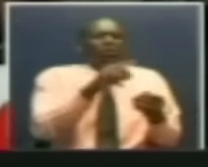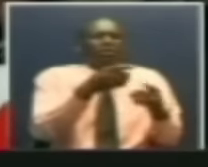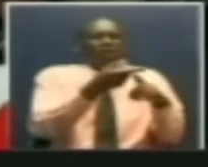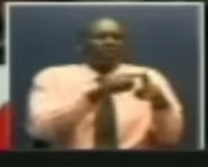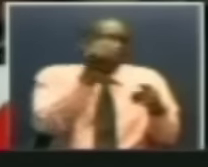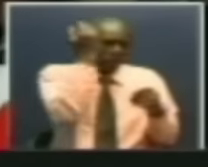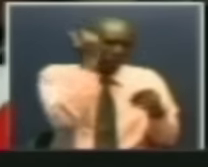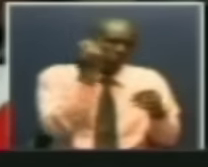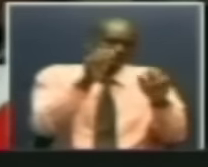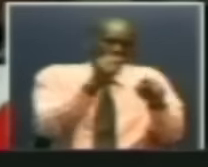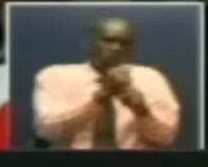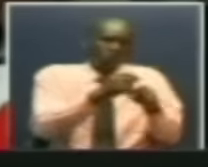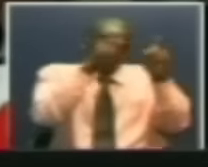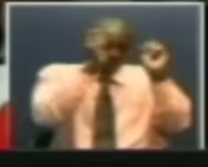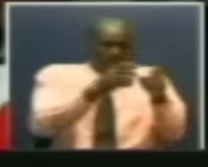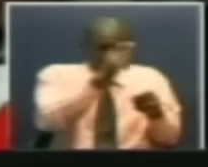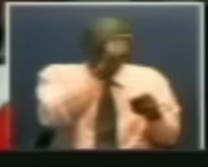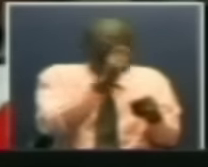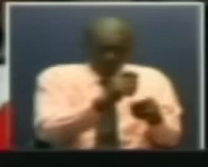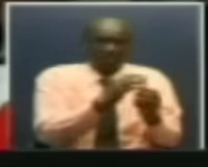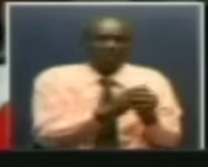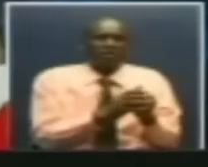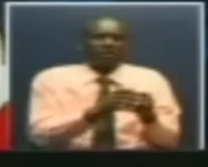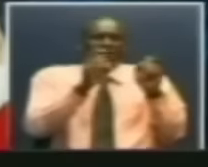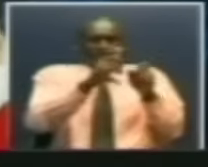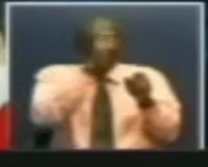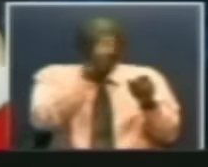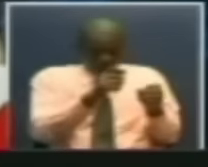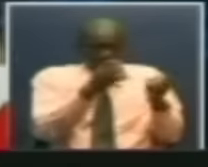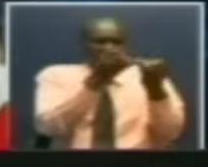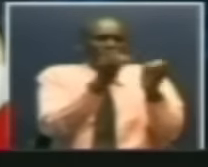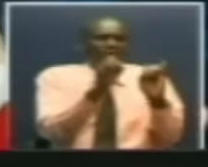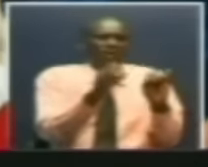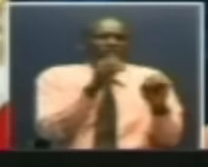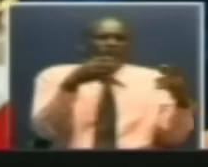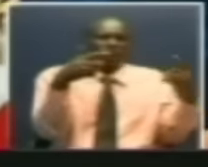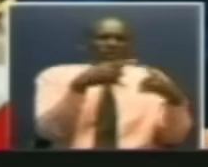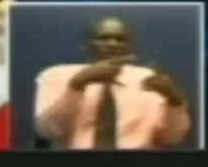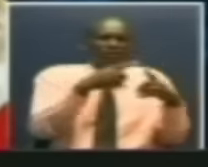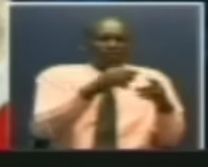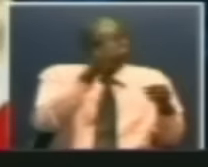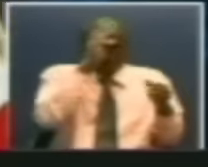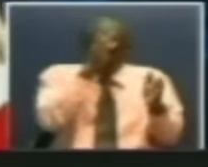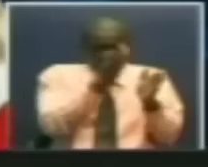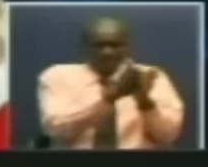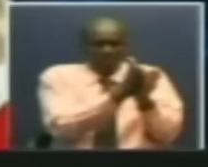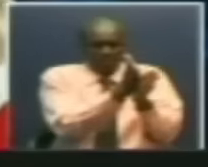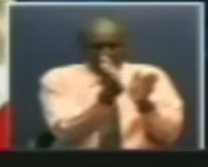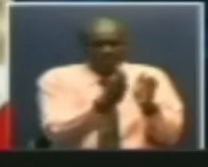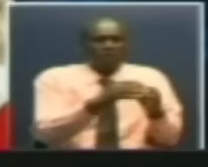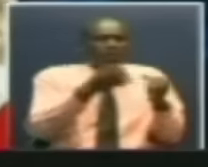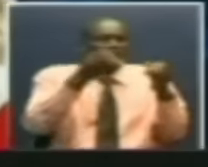And you must respect the independence of various arms of government. Judiciary is